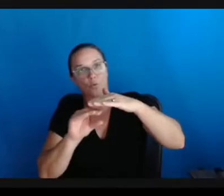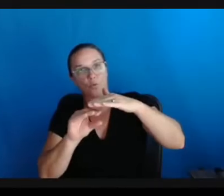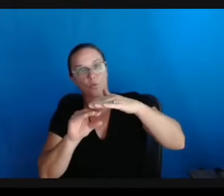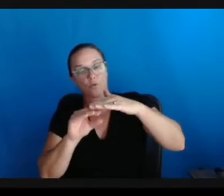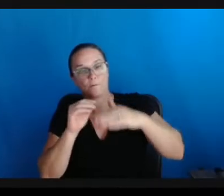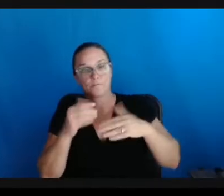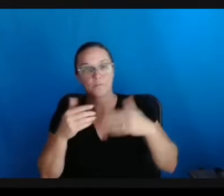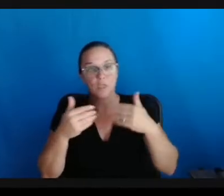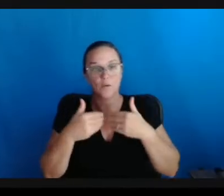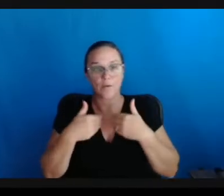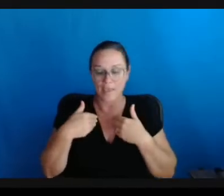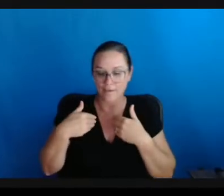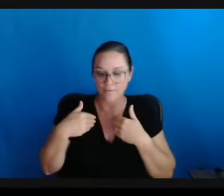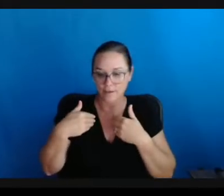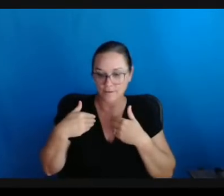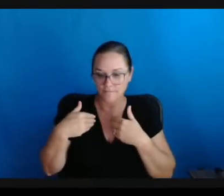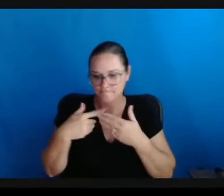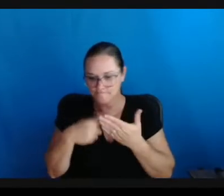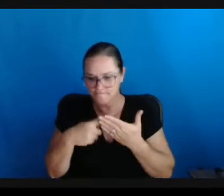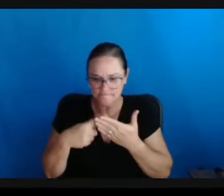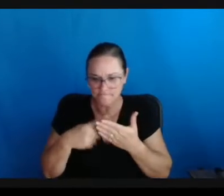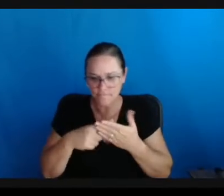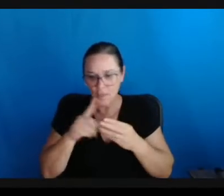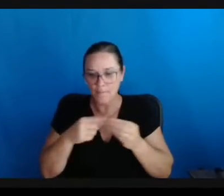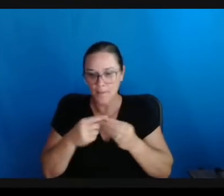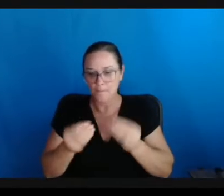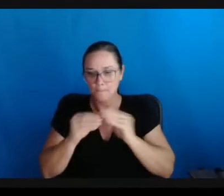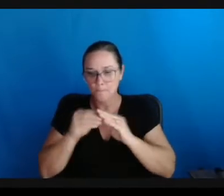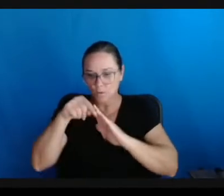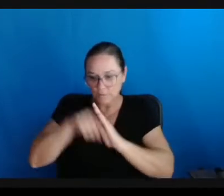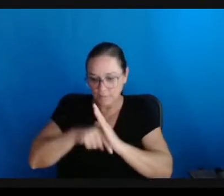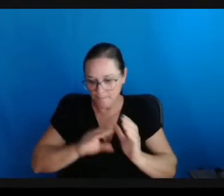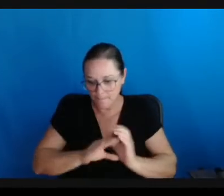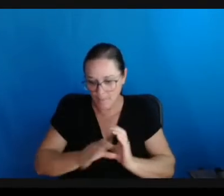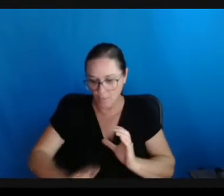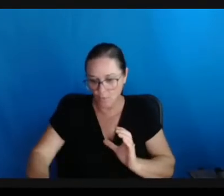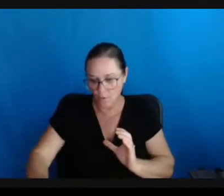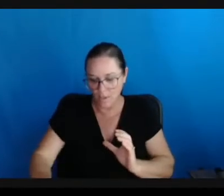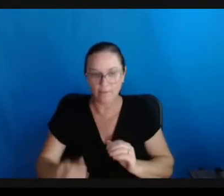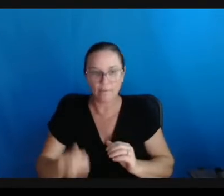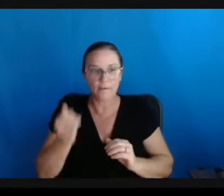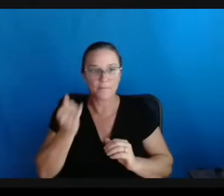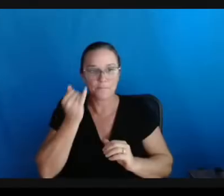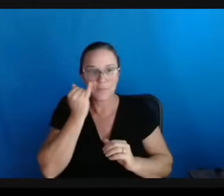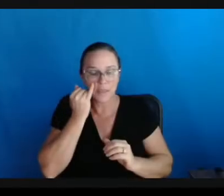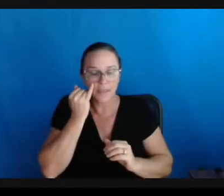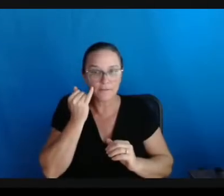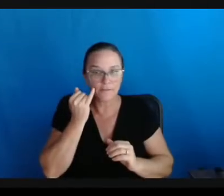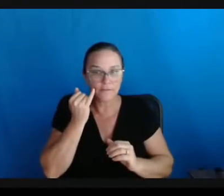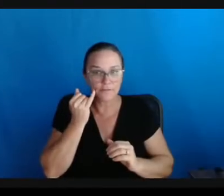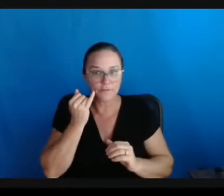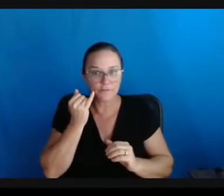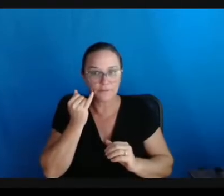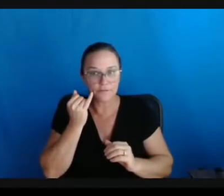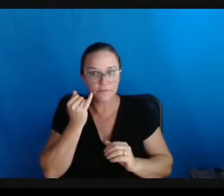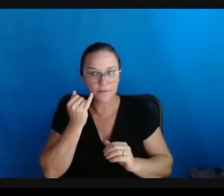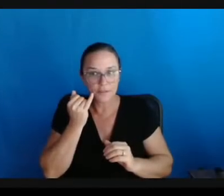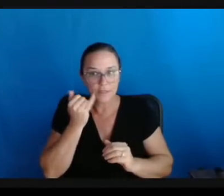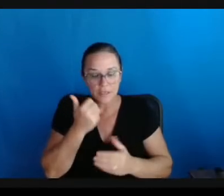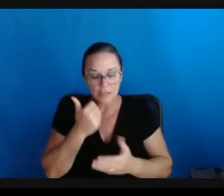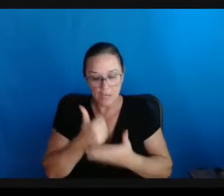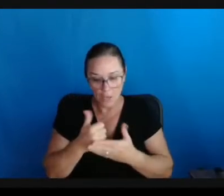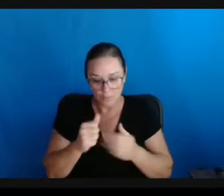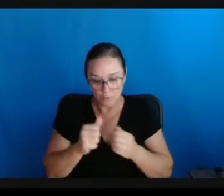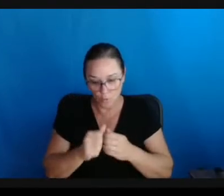deeper pathway, whether that actually accommodates magma movement as well or upwelling from below. But as far as a